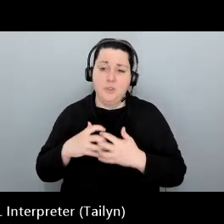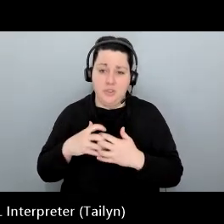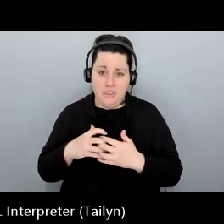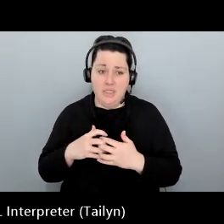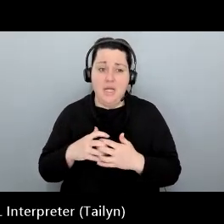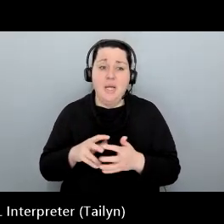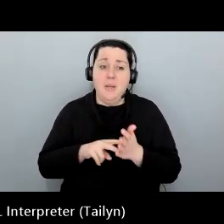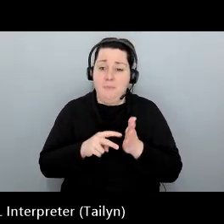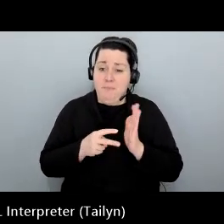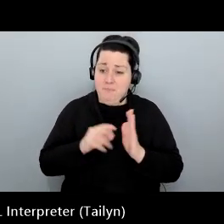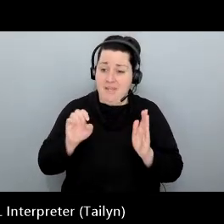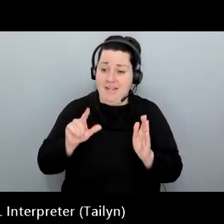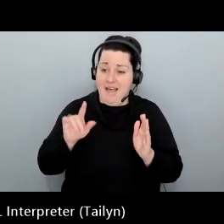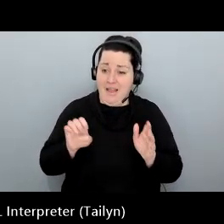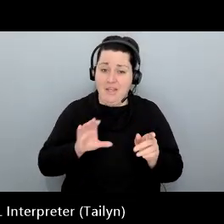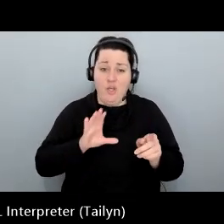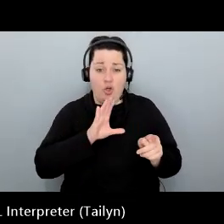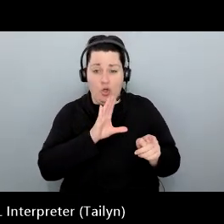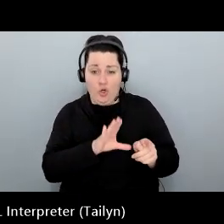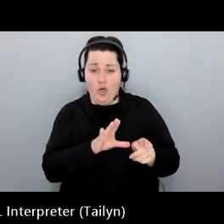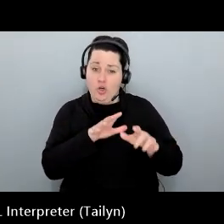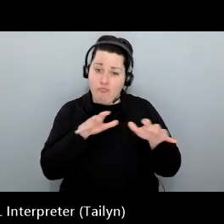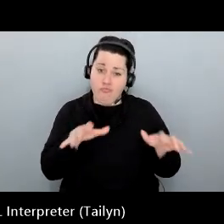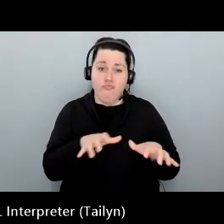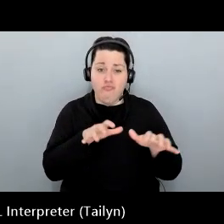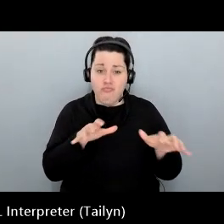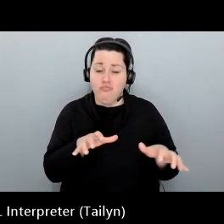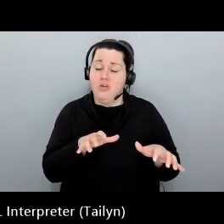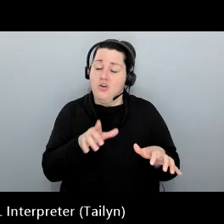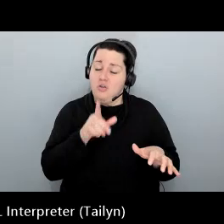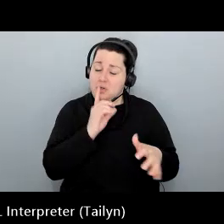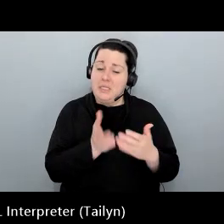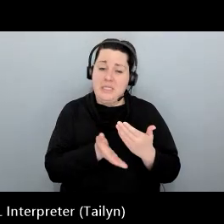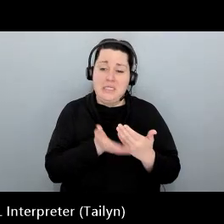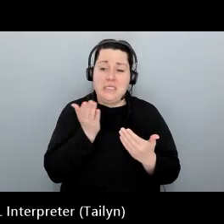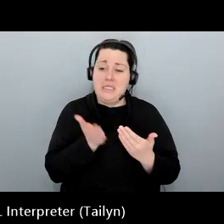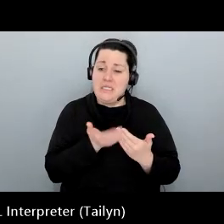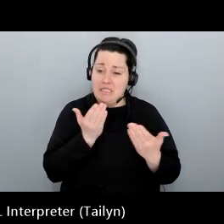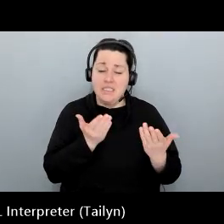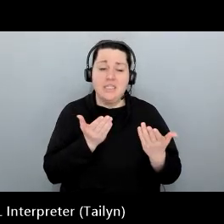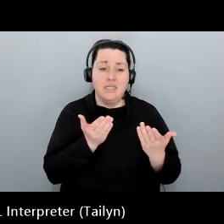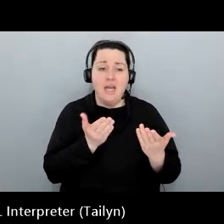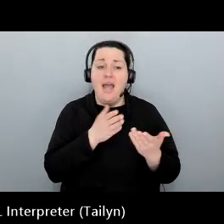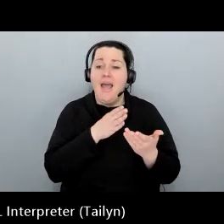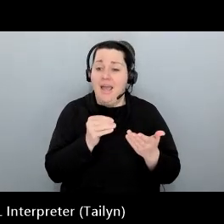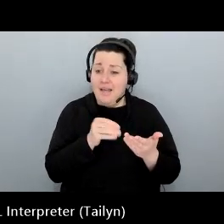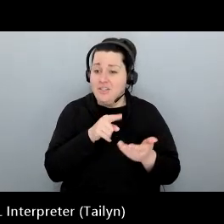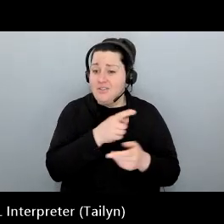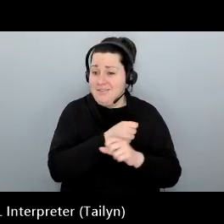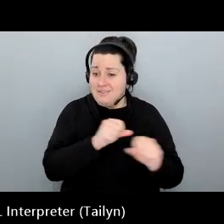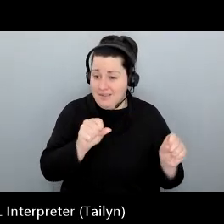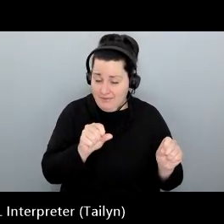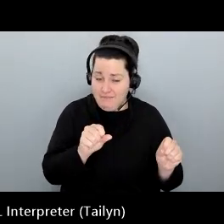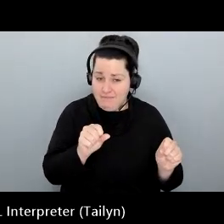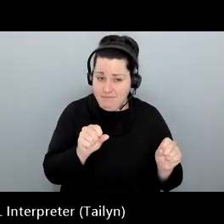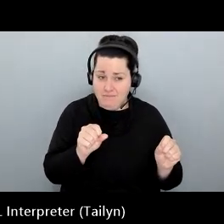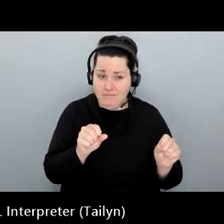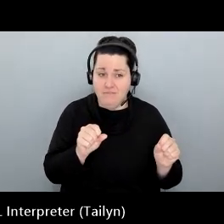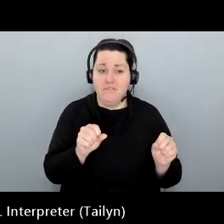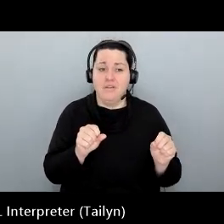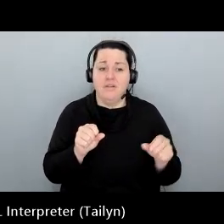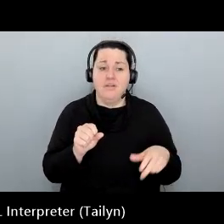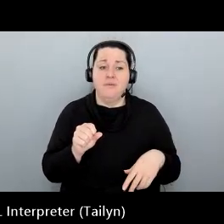tasks for Ellie, a breeze in terms of making drinks and also keeping her safe, right? From, doing